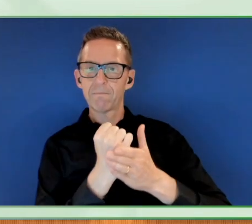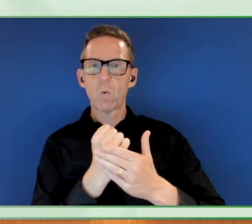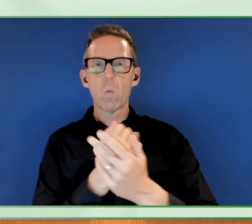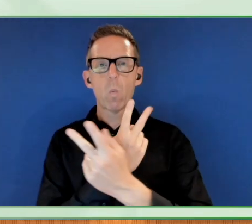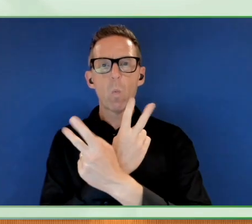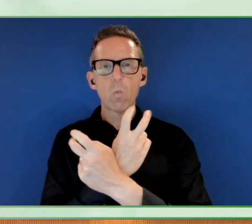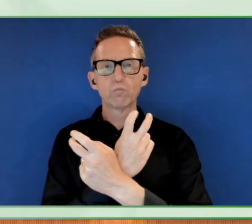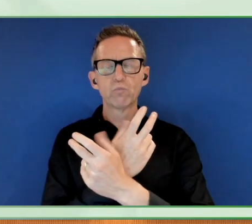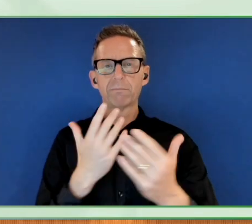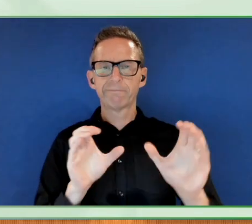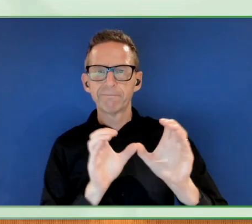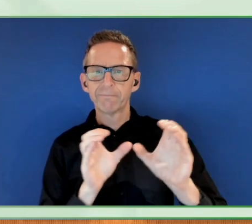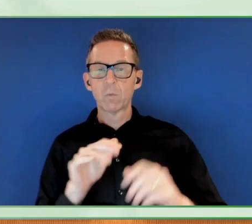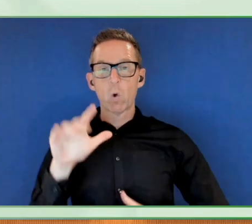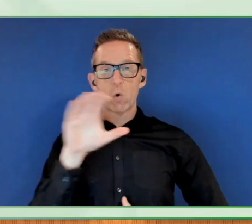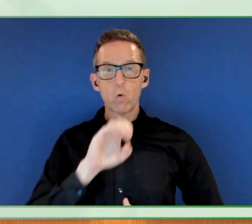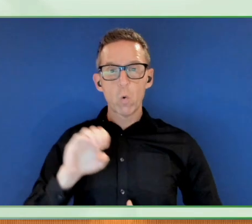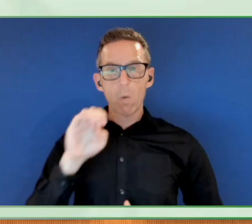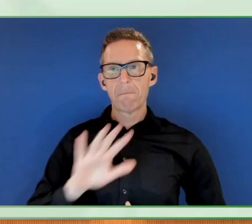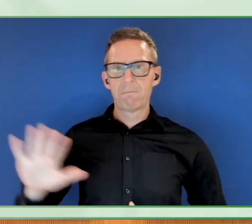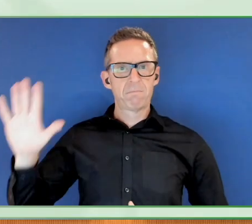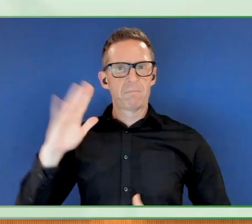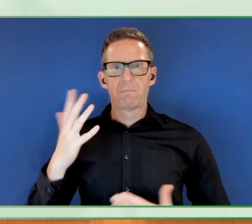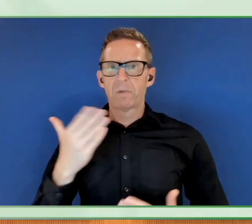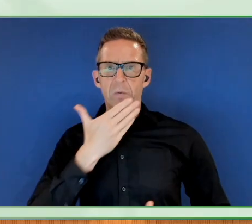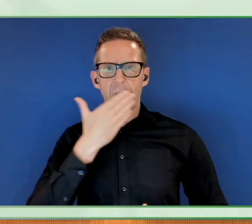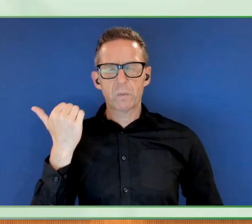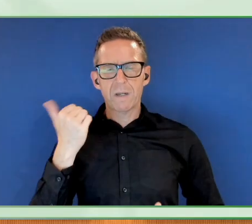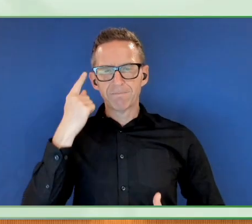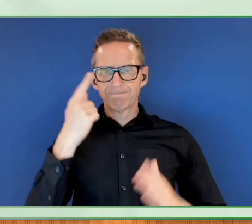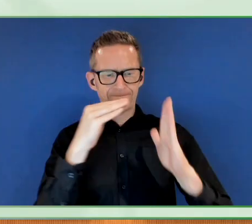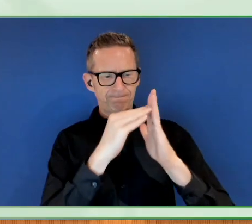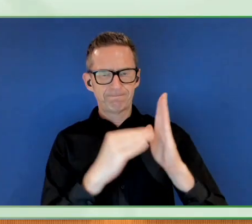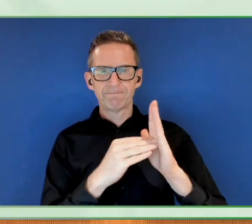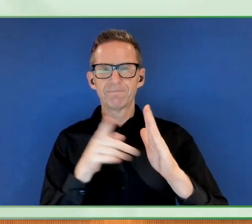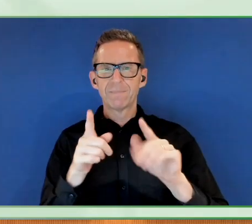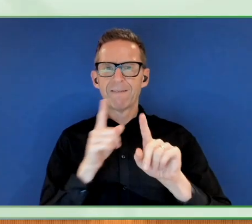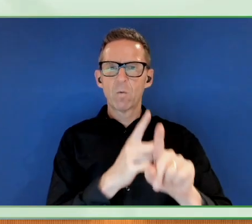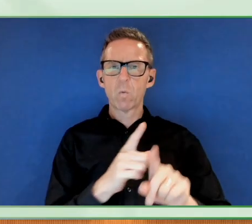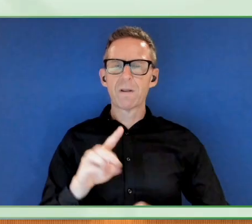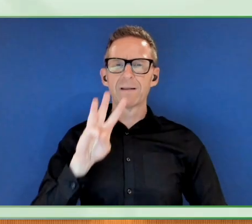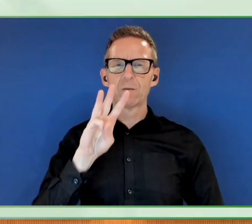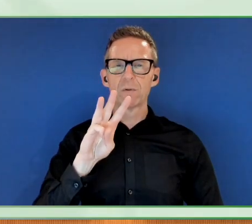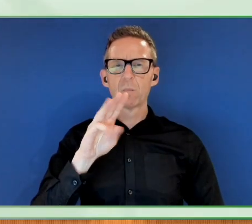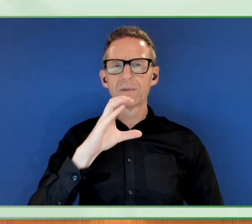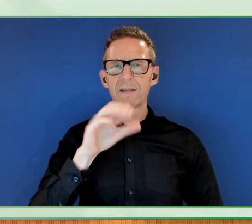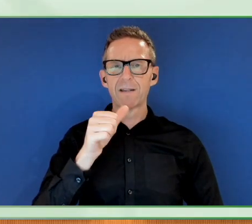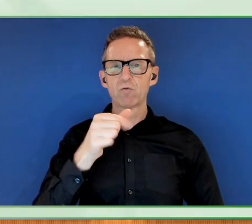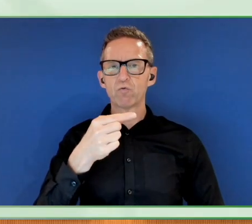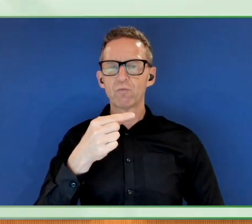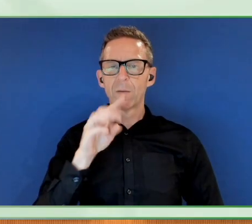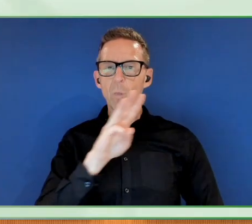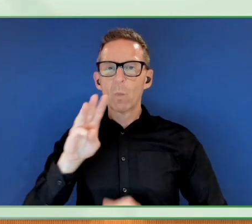to indicate accessibility according to the WCAG on websites. And also public awareness of web